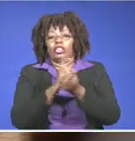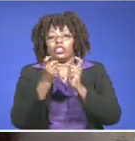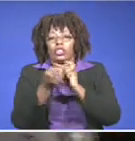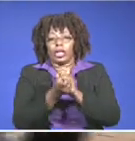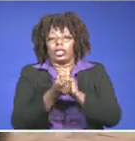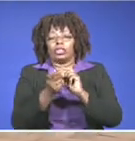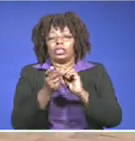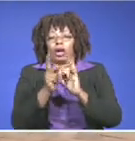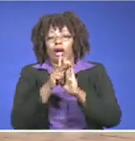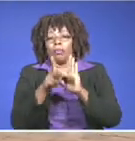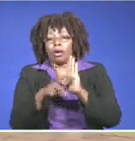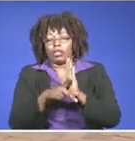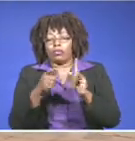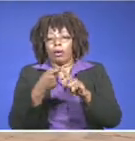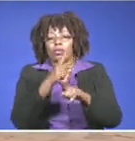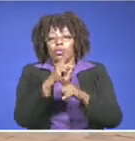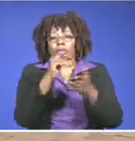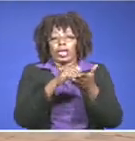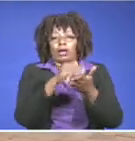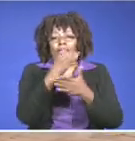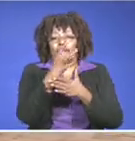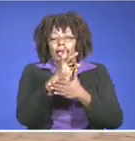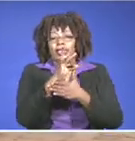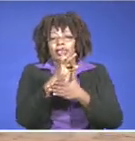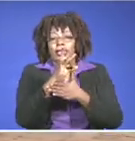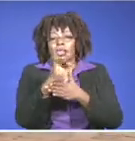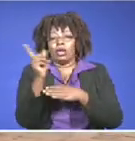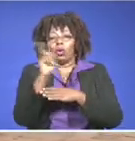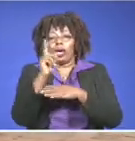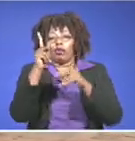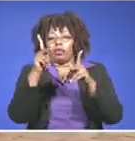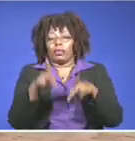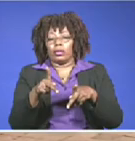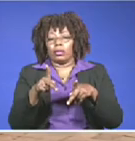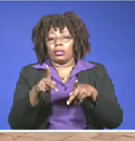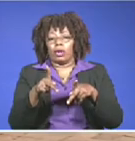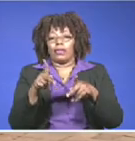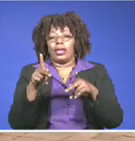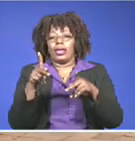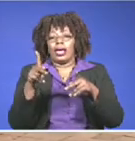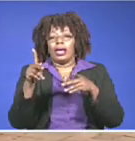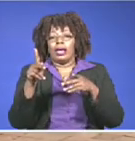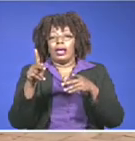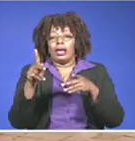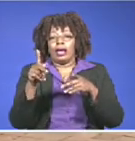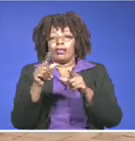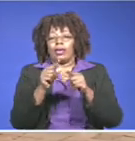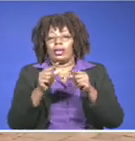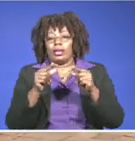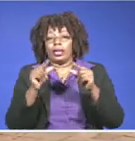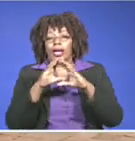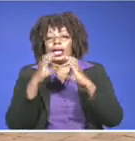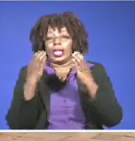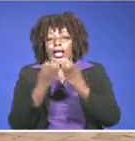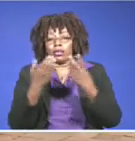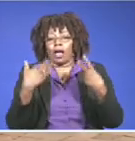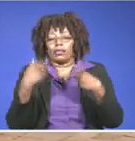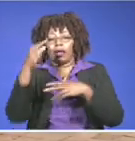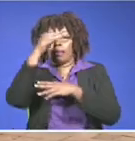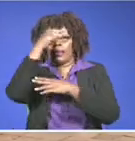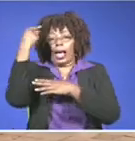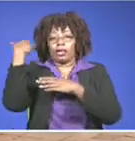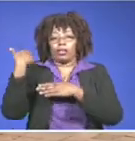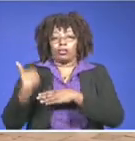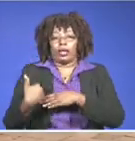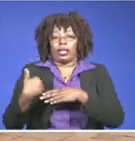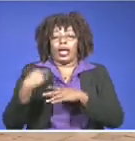wants to enact a policy from 2018 thereon where every graduating class will just wear a black stole and I guess their regular black